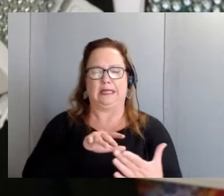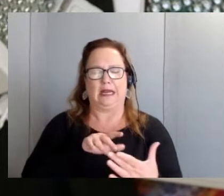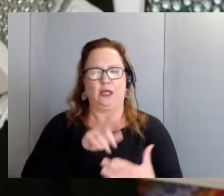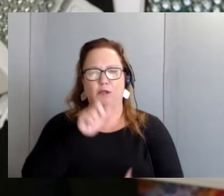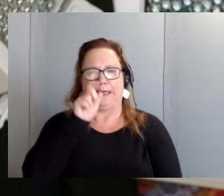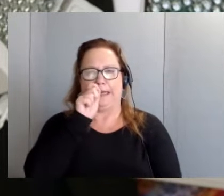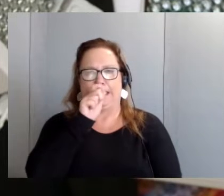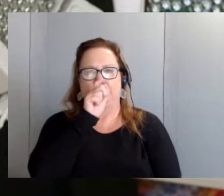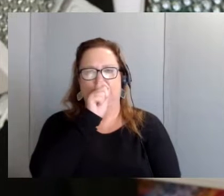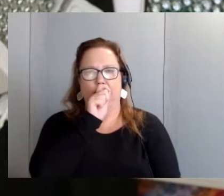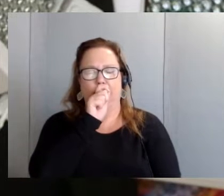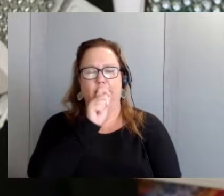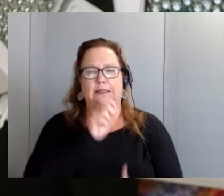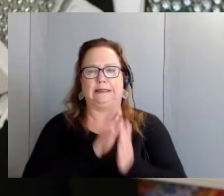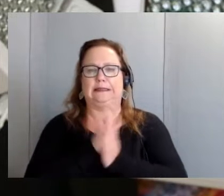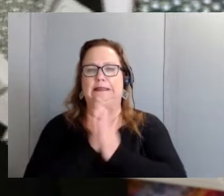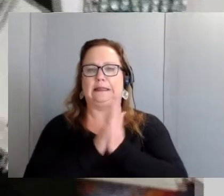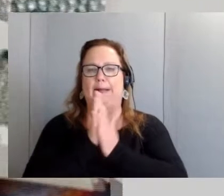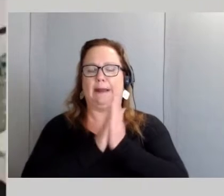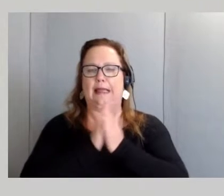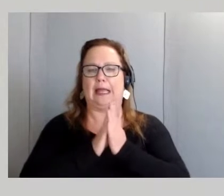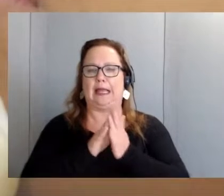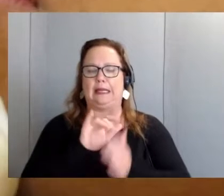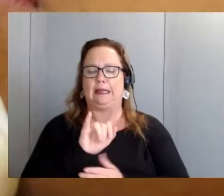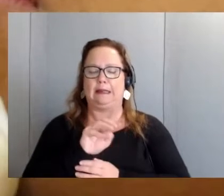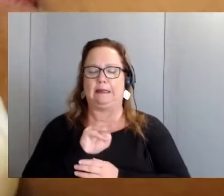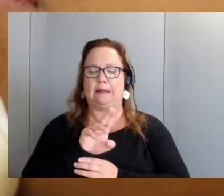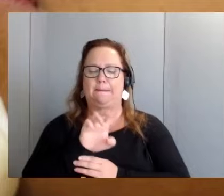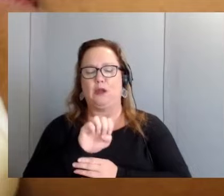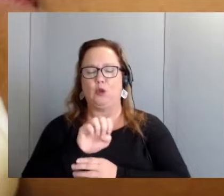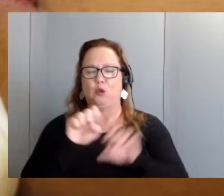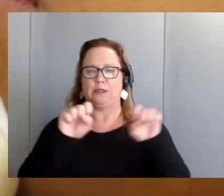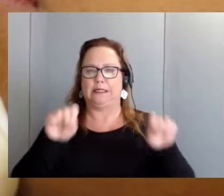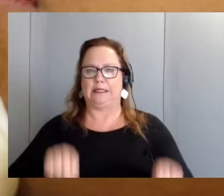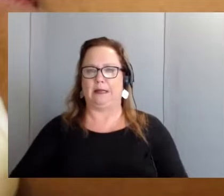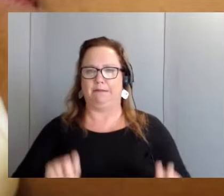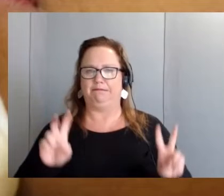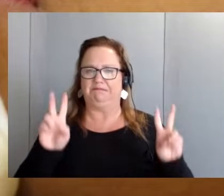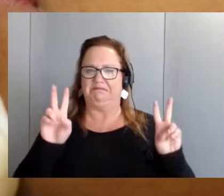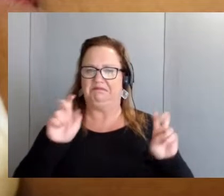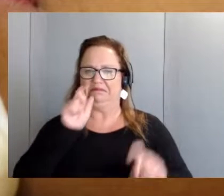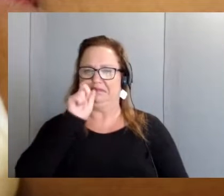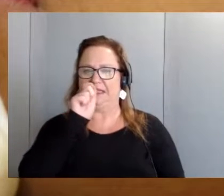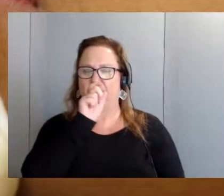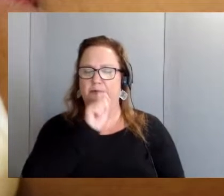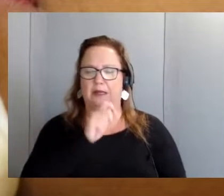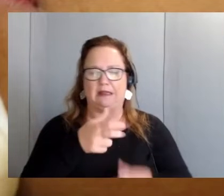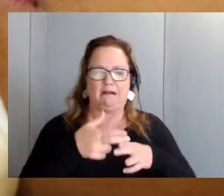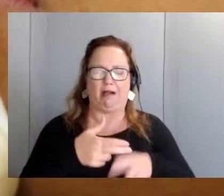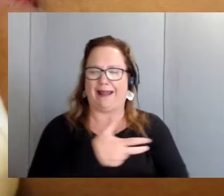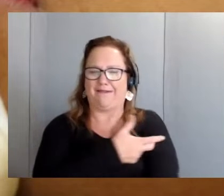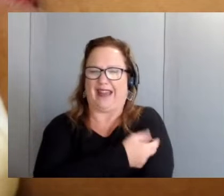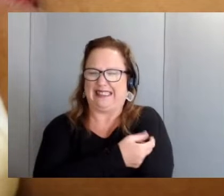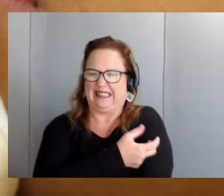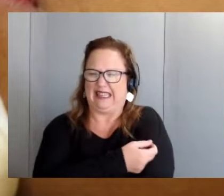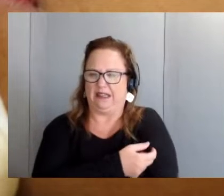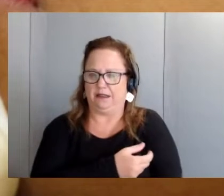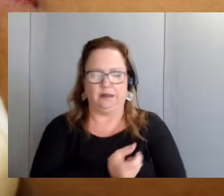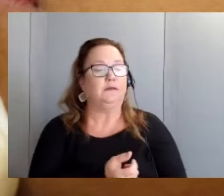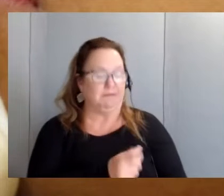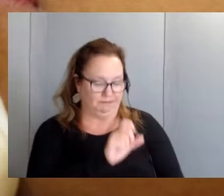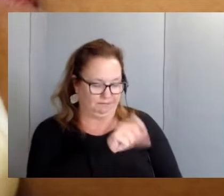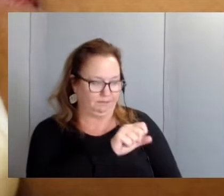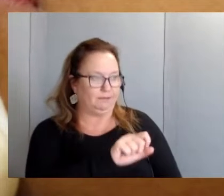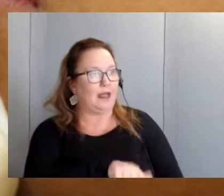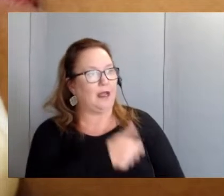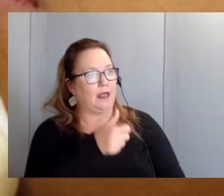to stimulate a person's immune system. They call it a vaccine. Can you help us understand that a bit more? Yeah, so this is another approach,